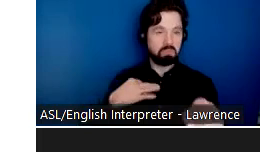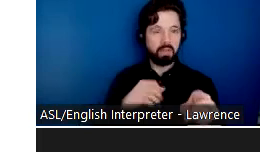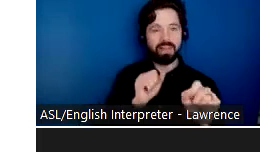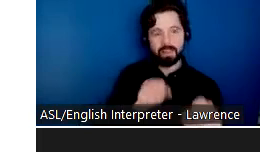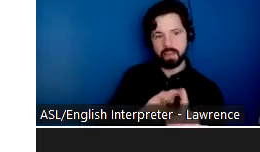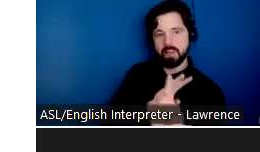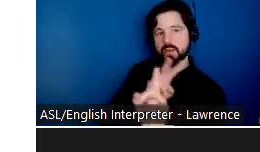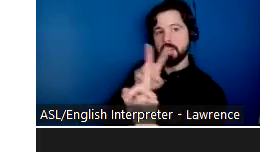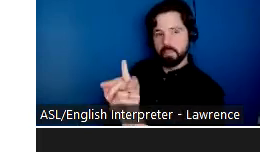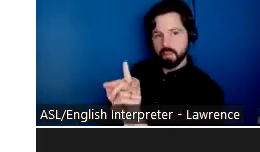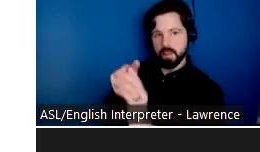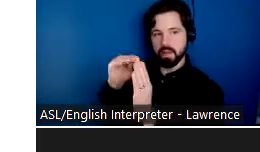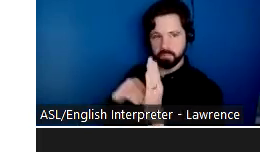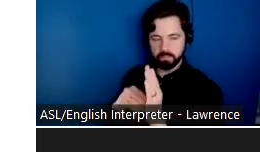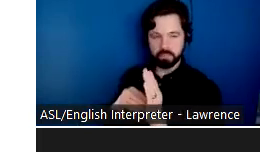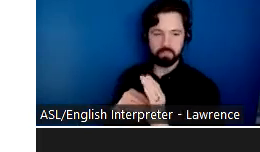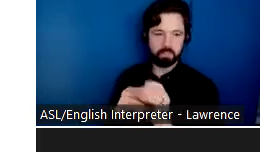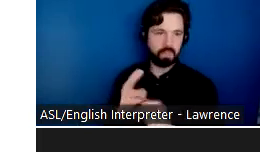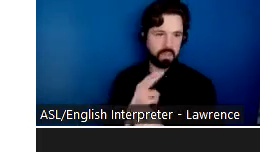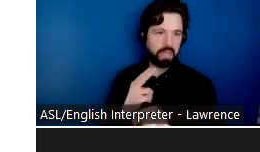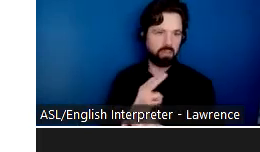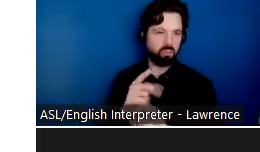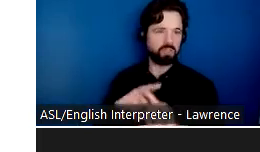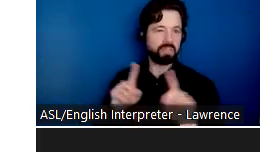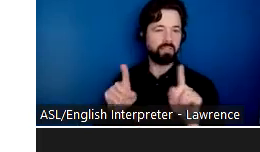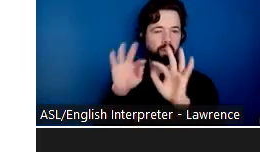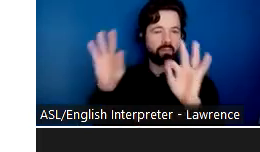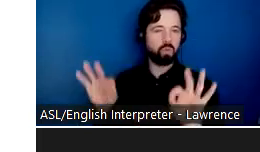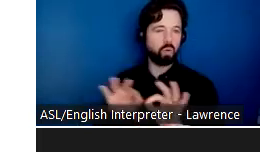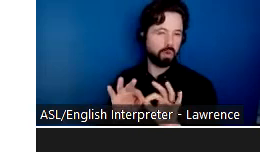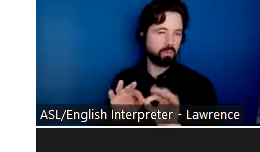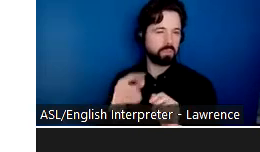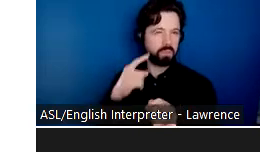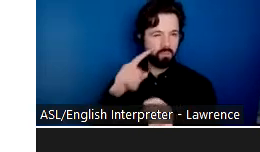apply using alternative income forms, but more on that shortly.